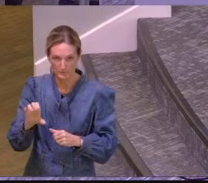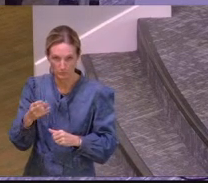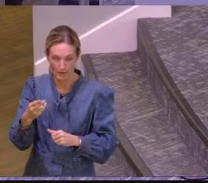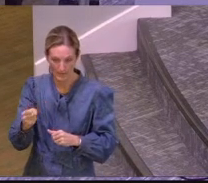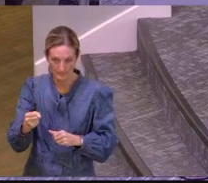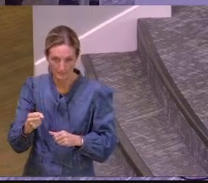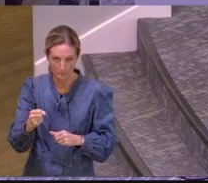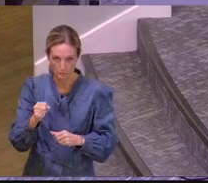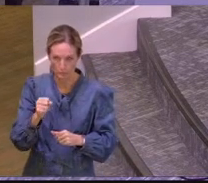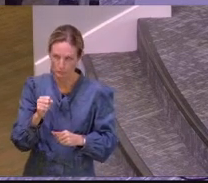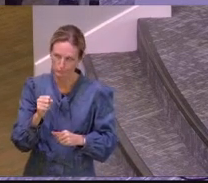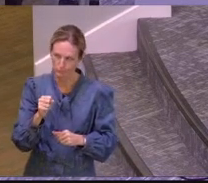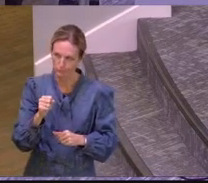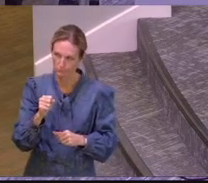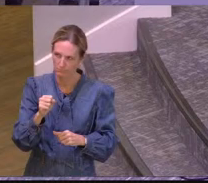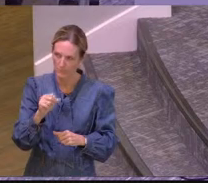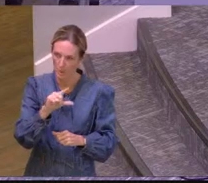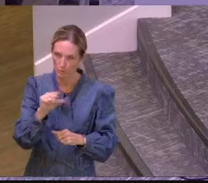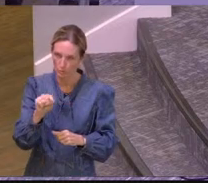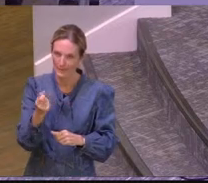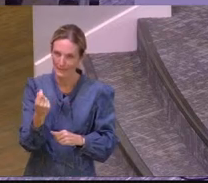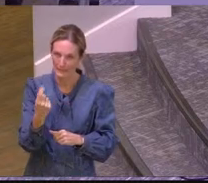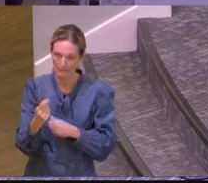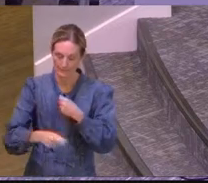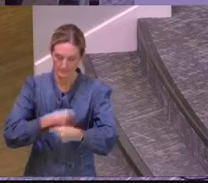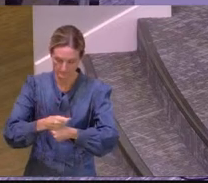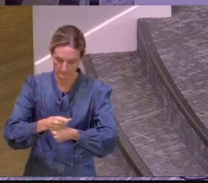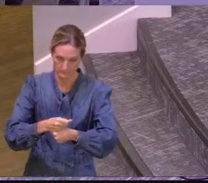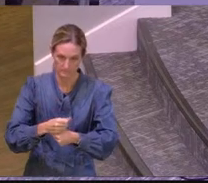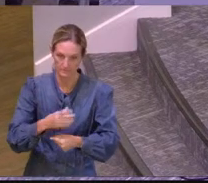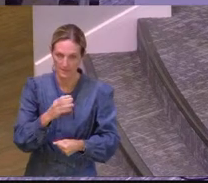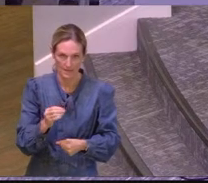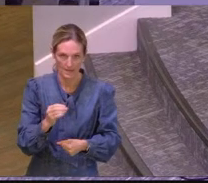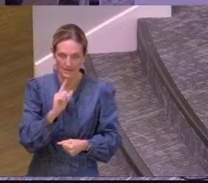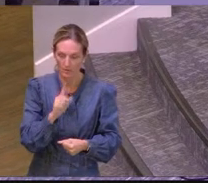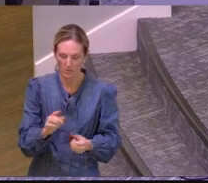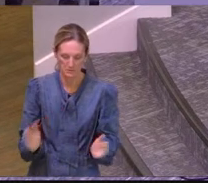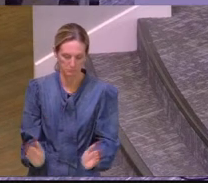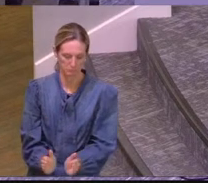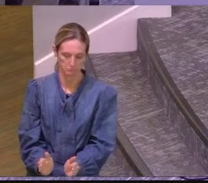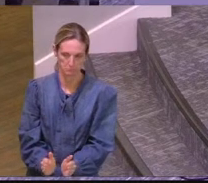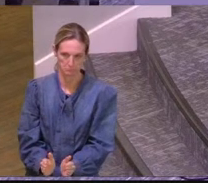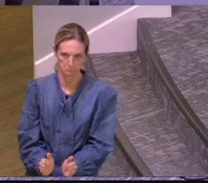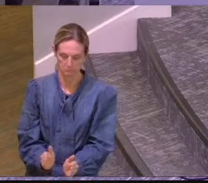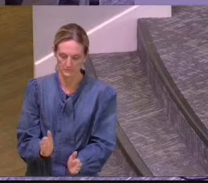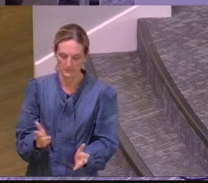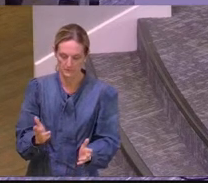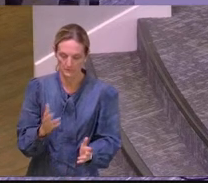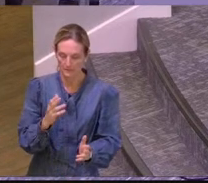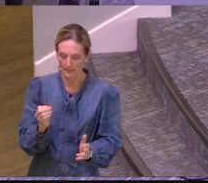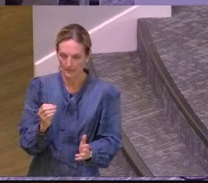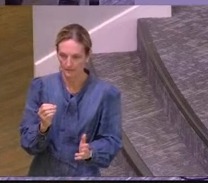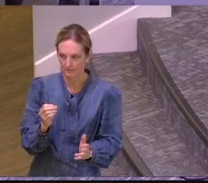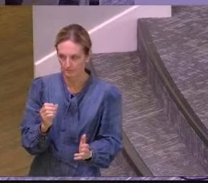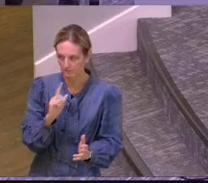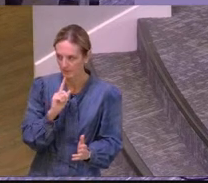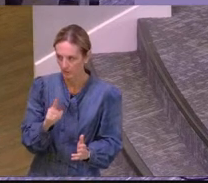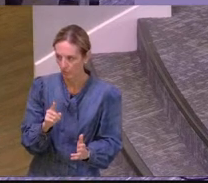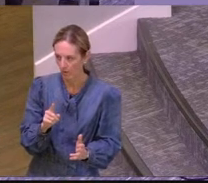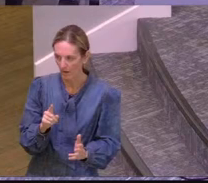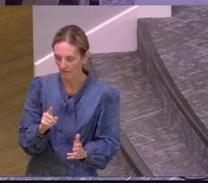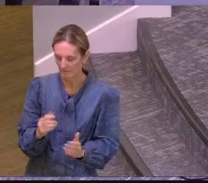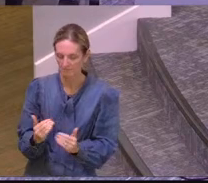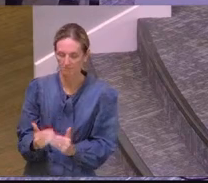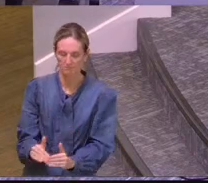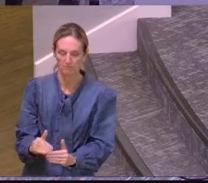in 2011, and it was just a tiny glimpse of what the